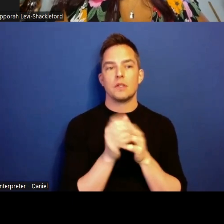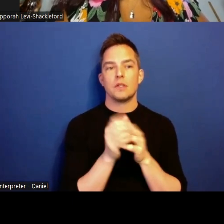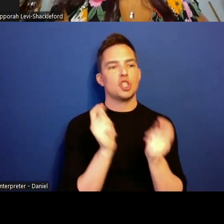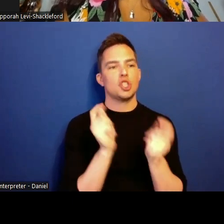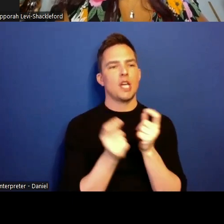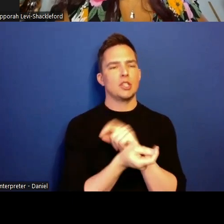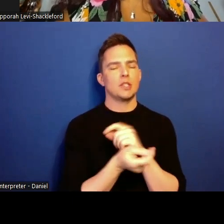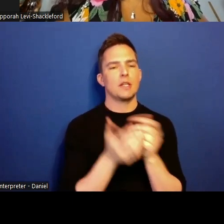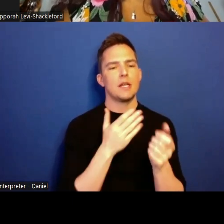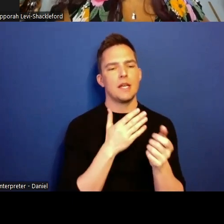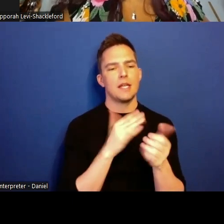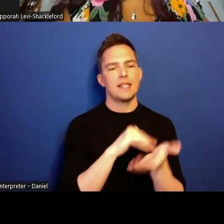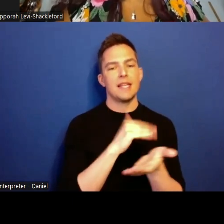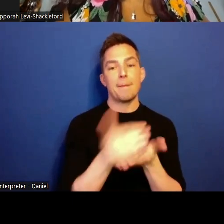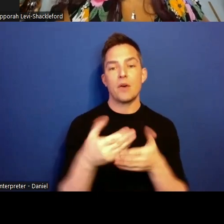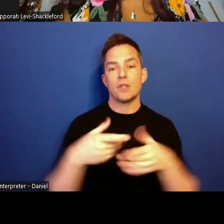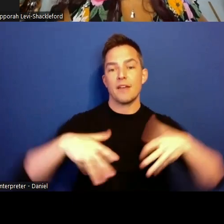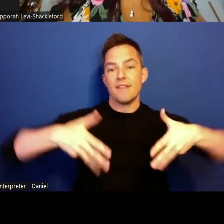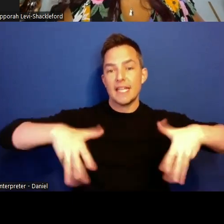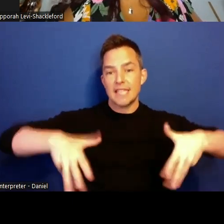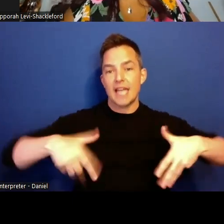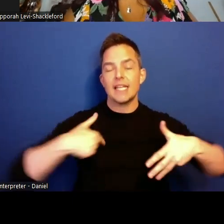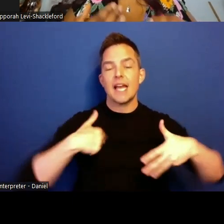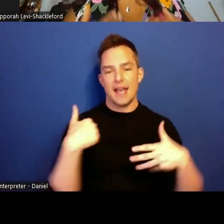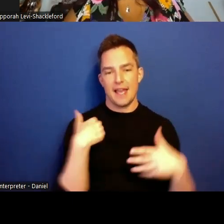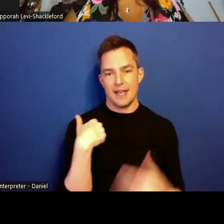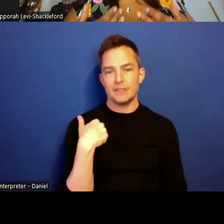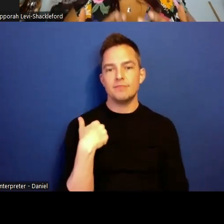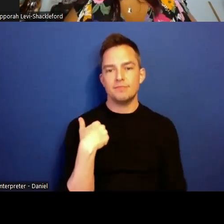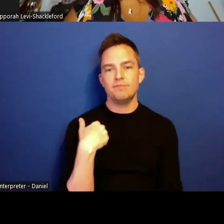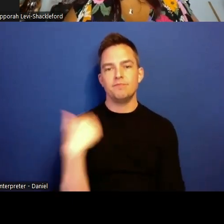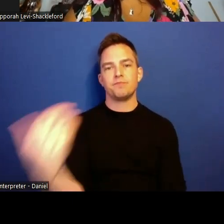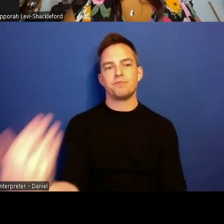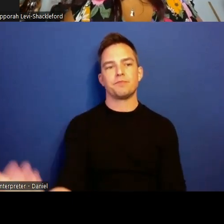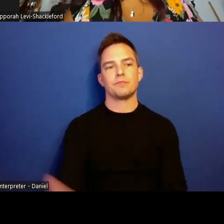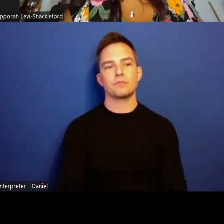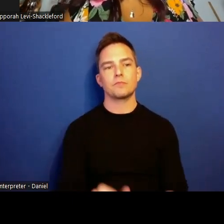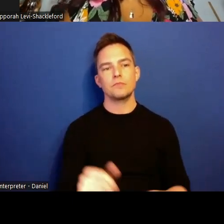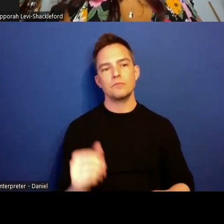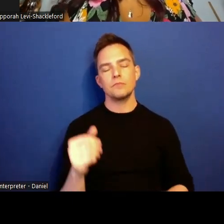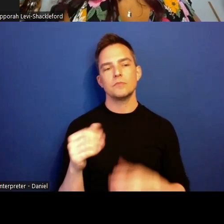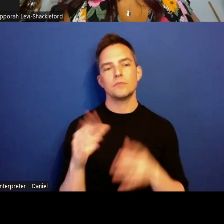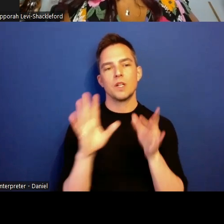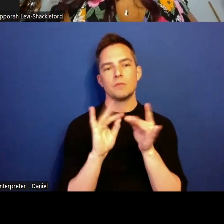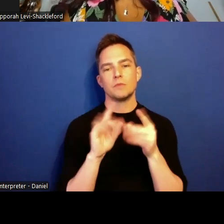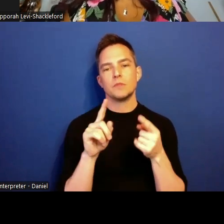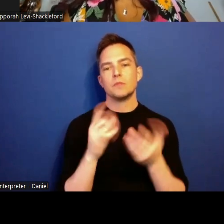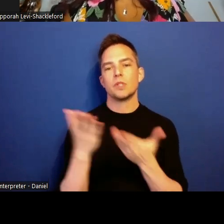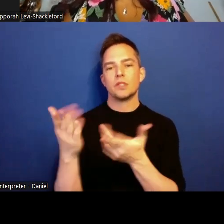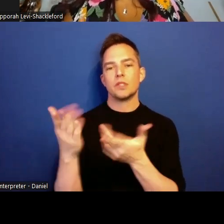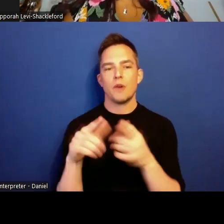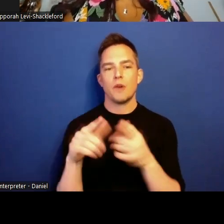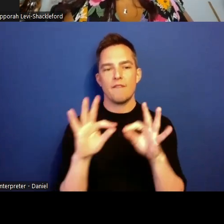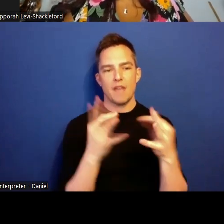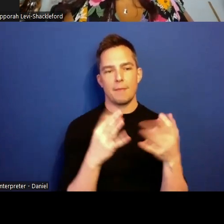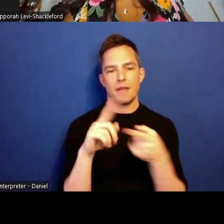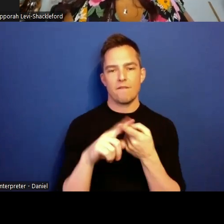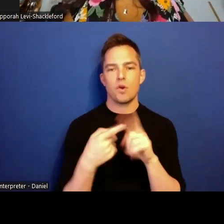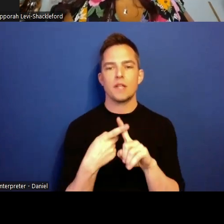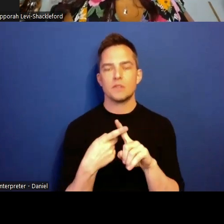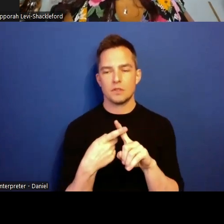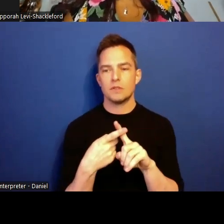changes in the amount of anxiety I was experiencing, and, just bringing it up to family or friends for